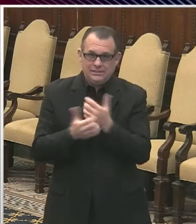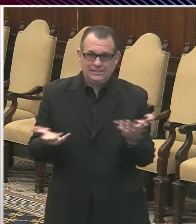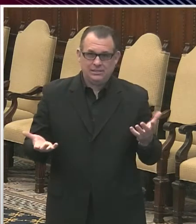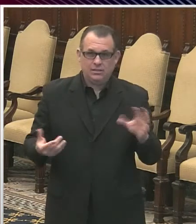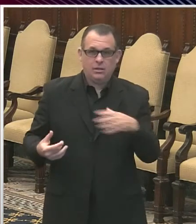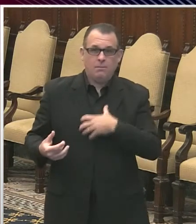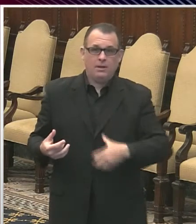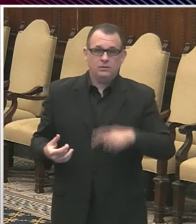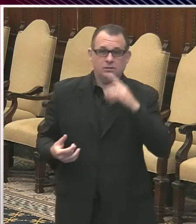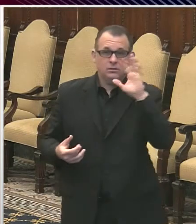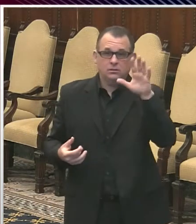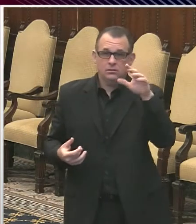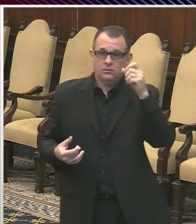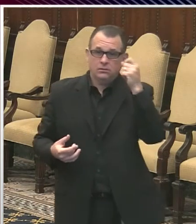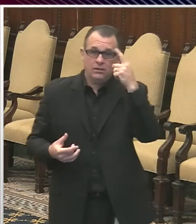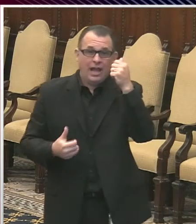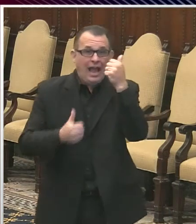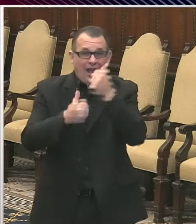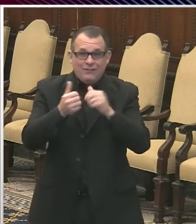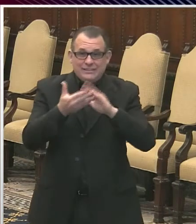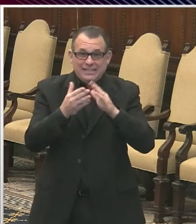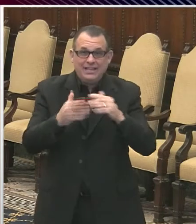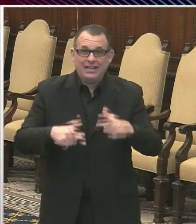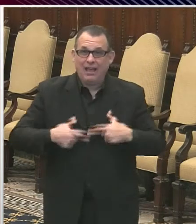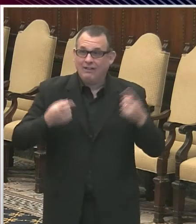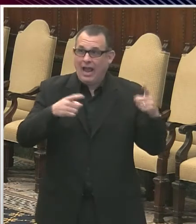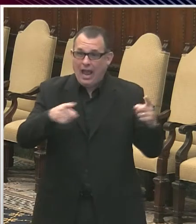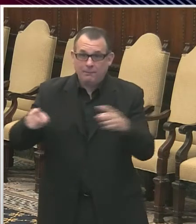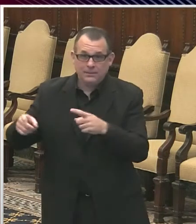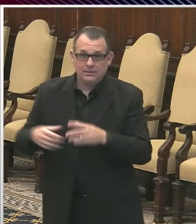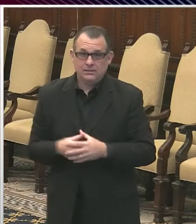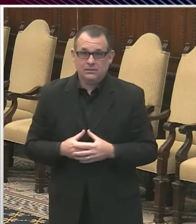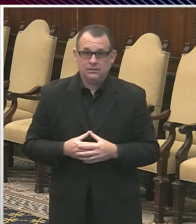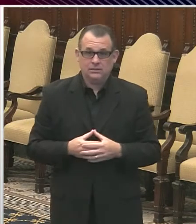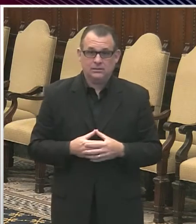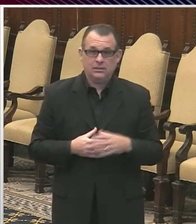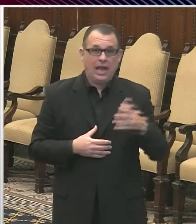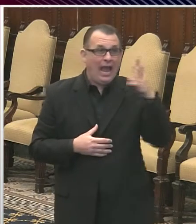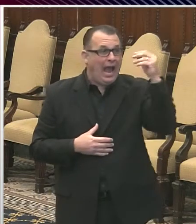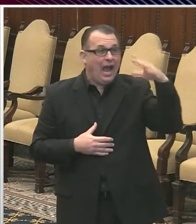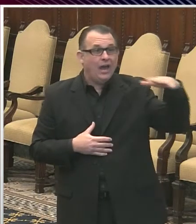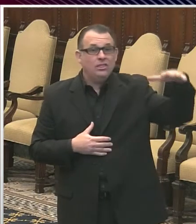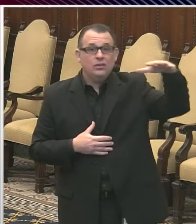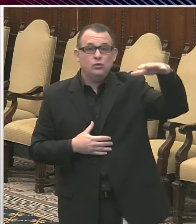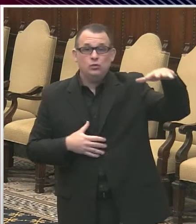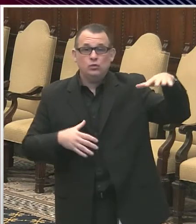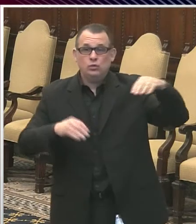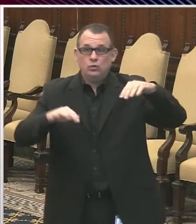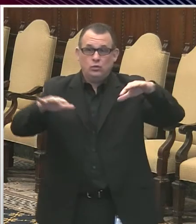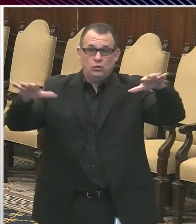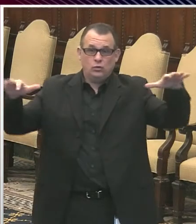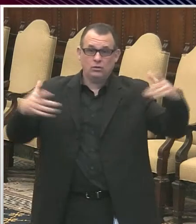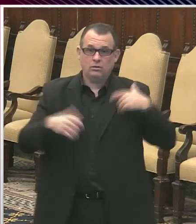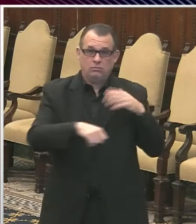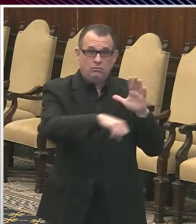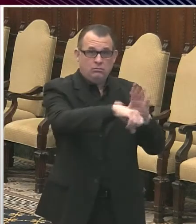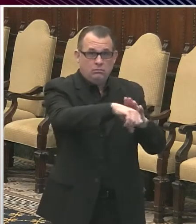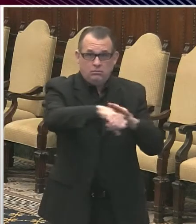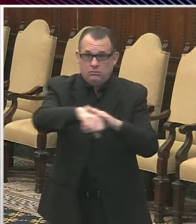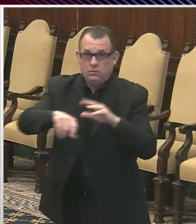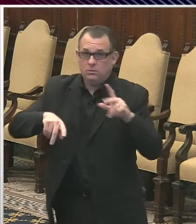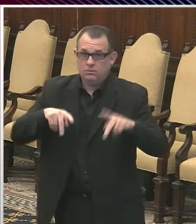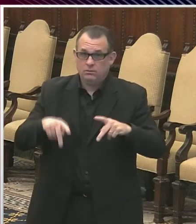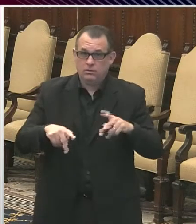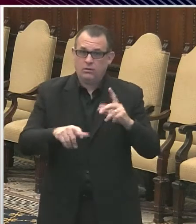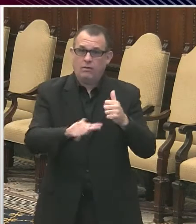city events that are outside in the public. We're advising people to follow our